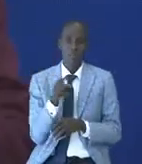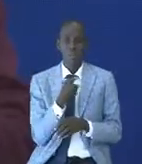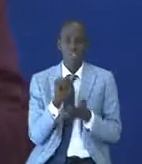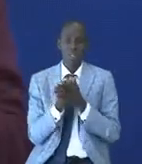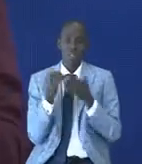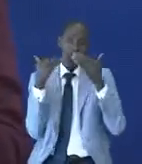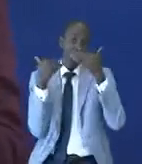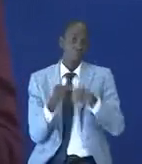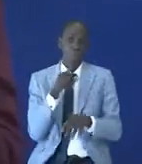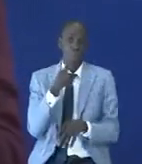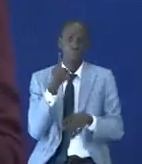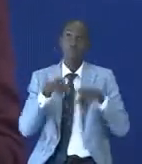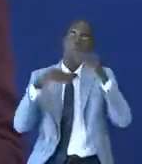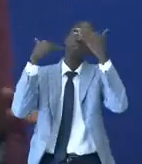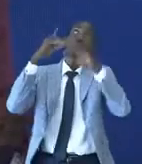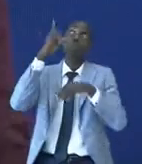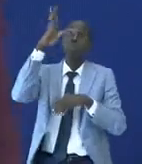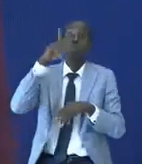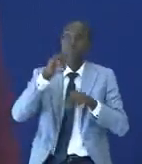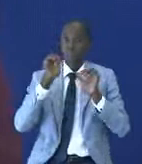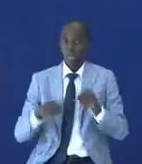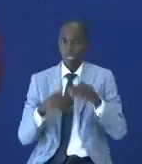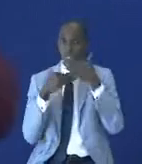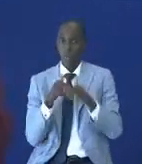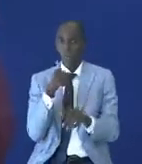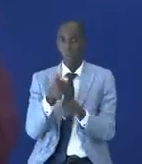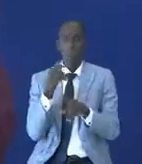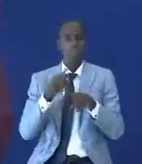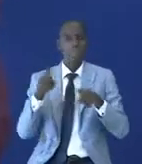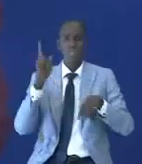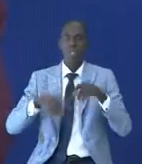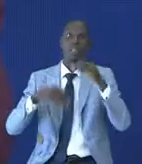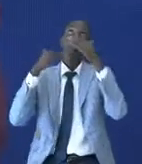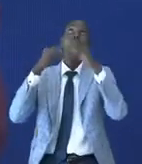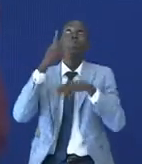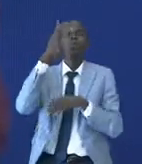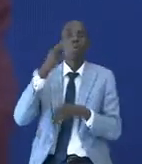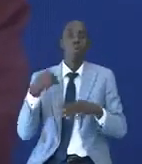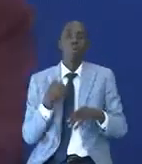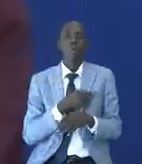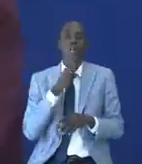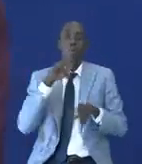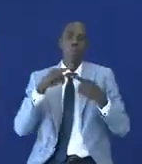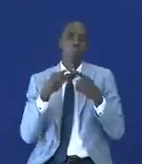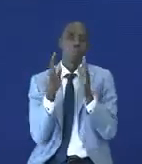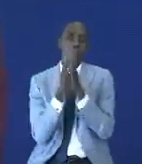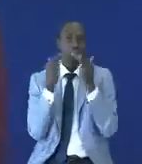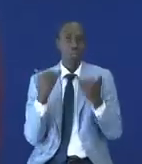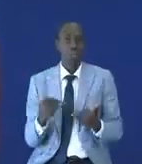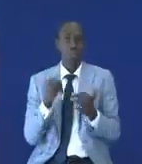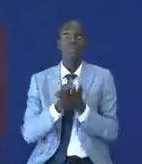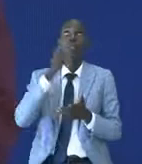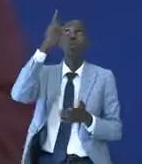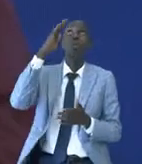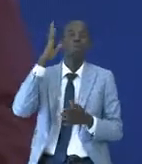God. You might limit yourself, but can you limit God? We're going to pray now that God will take you.